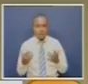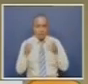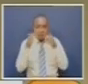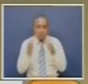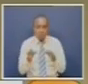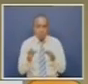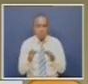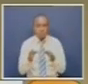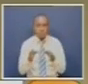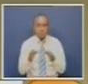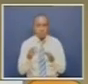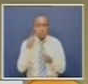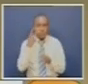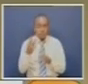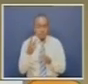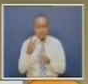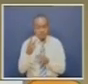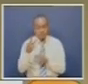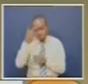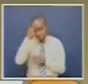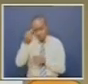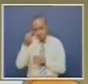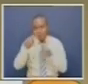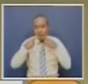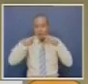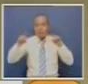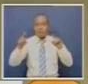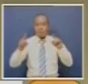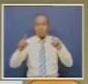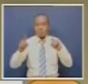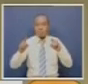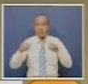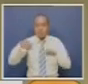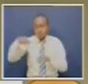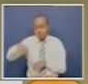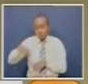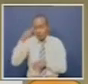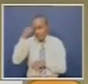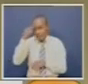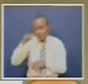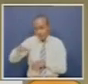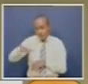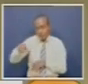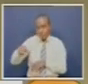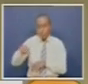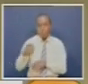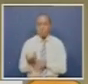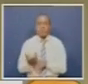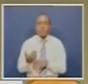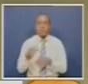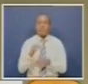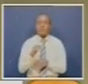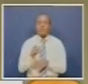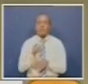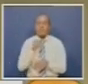see Honorable Wetangula making the pronouncement he made today in Narok, he's entitled. Of course,